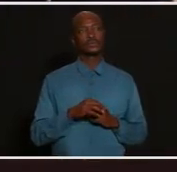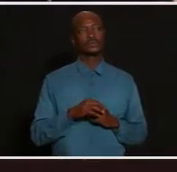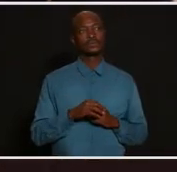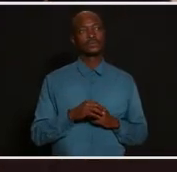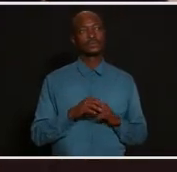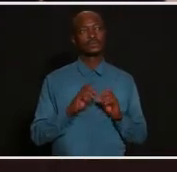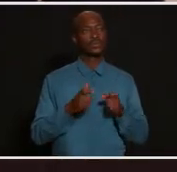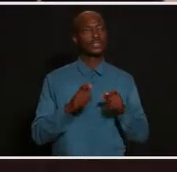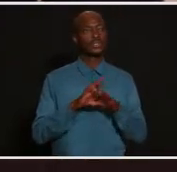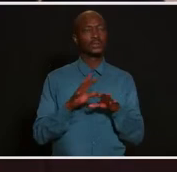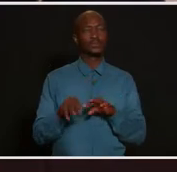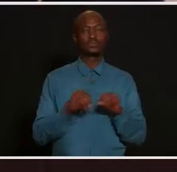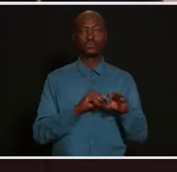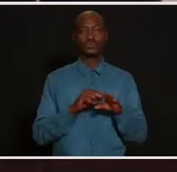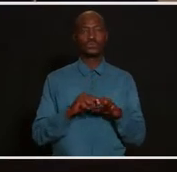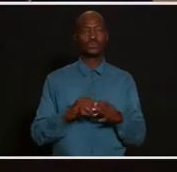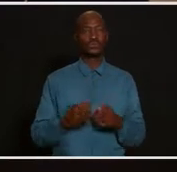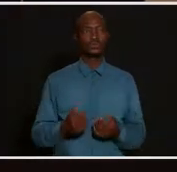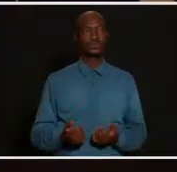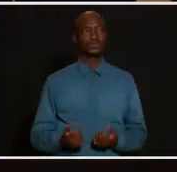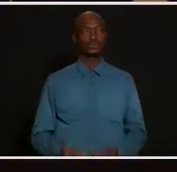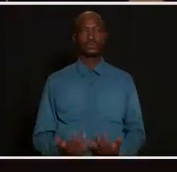quickly to generator